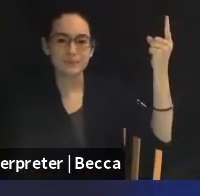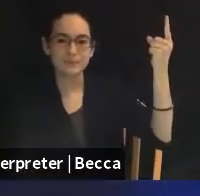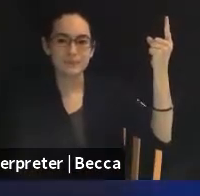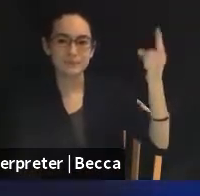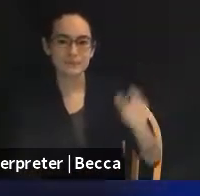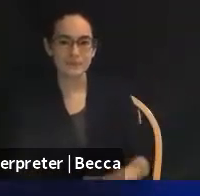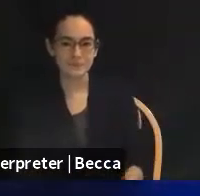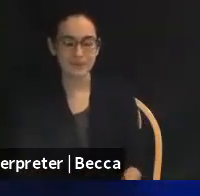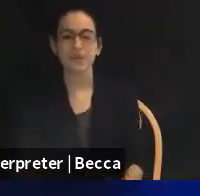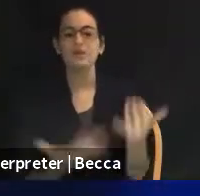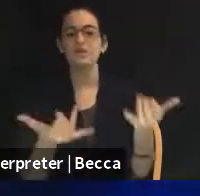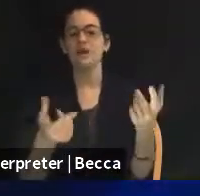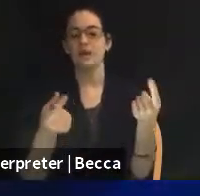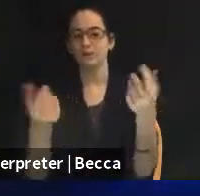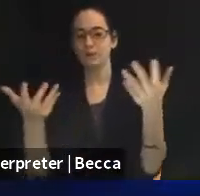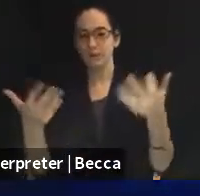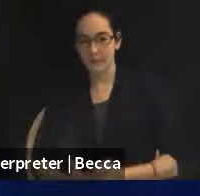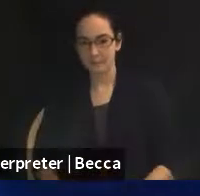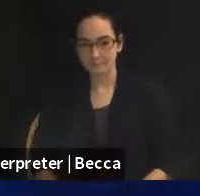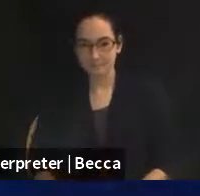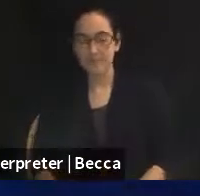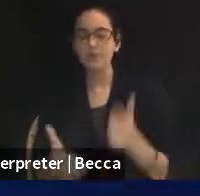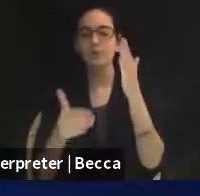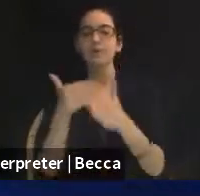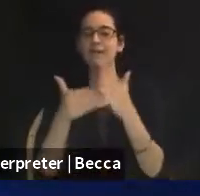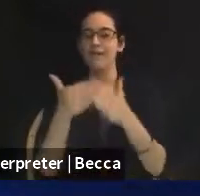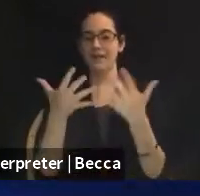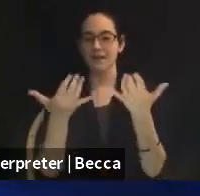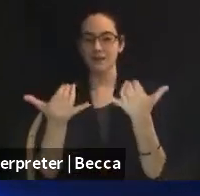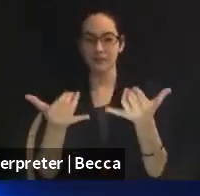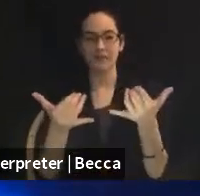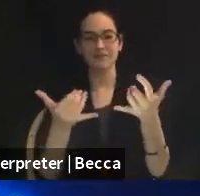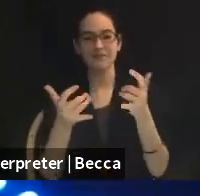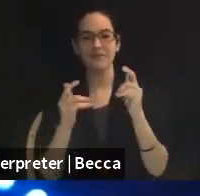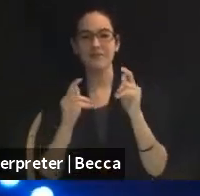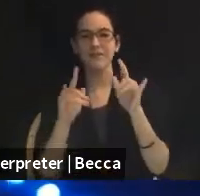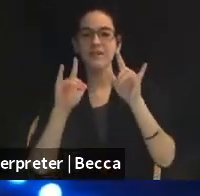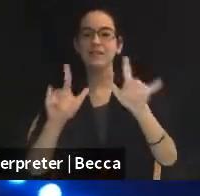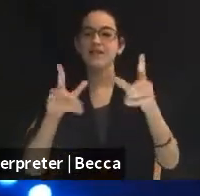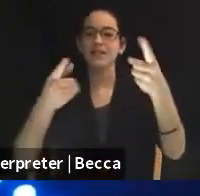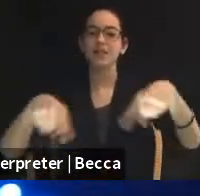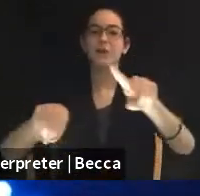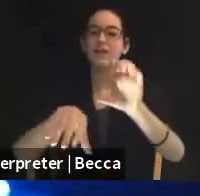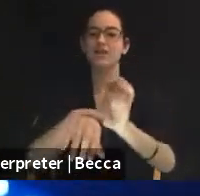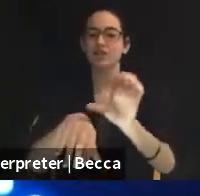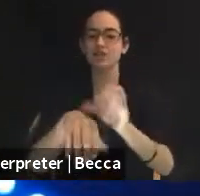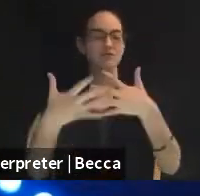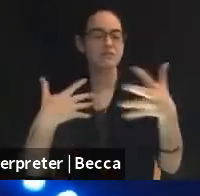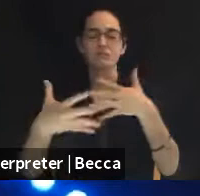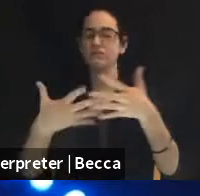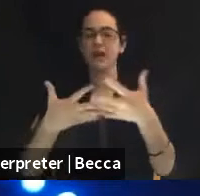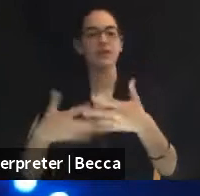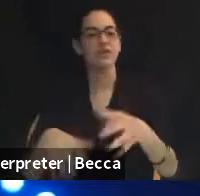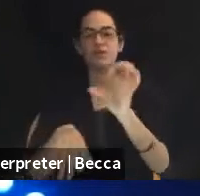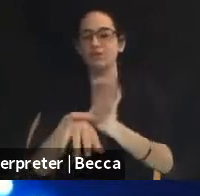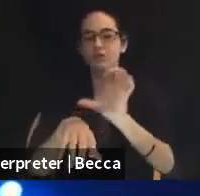So here's what we're gonna do. We're gonna end today loving you as a church. Whether you're watching online or at a campus